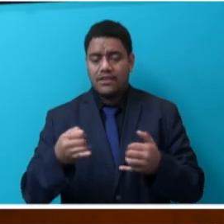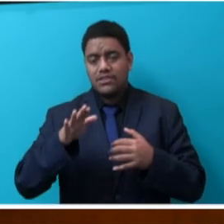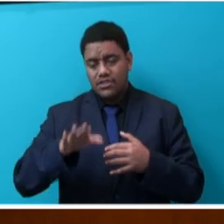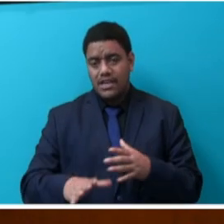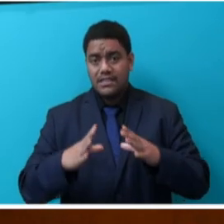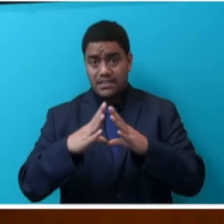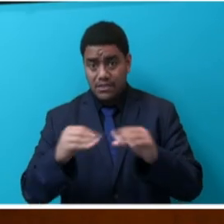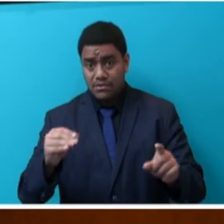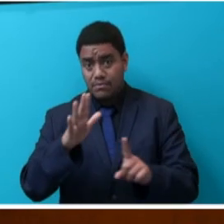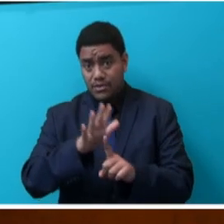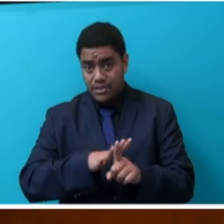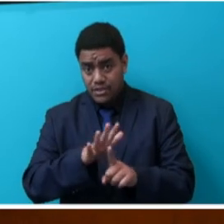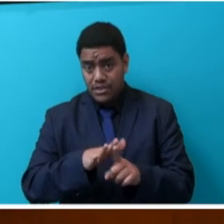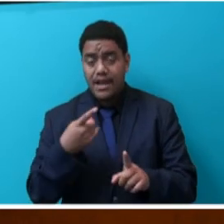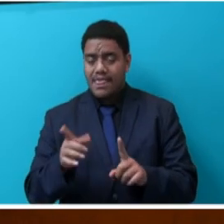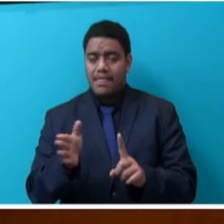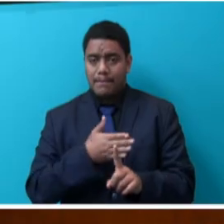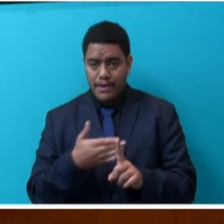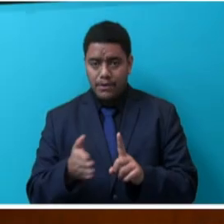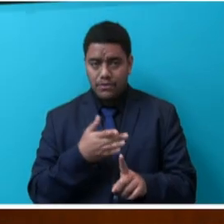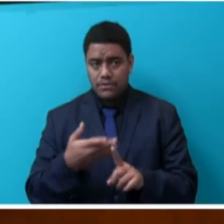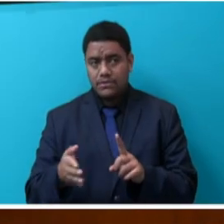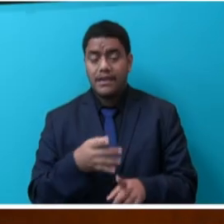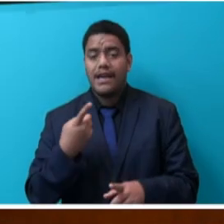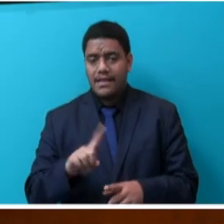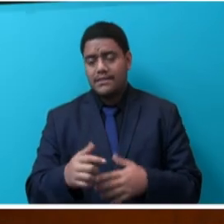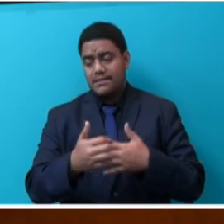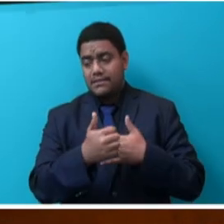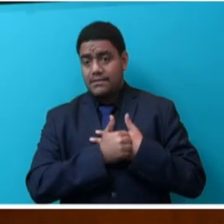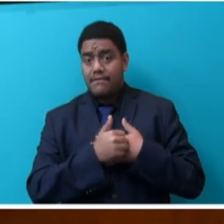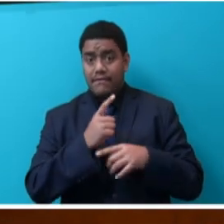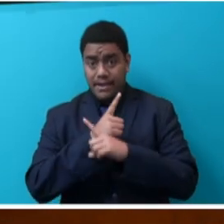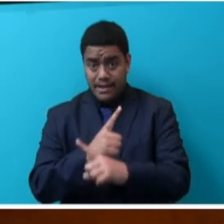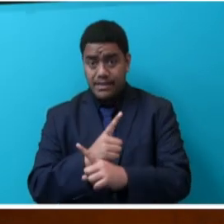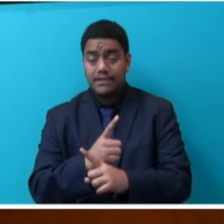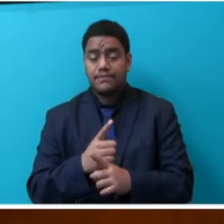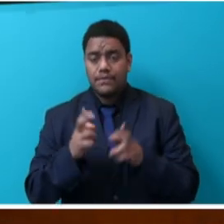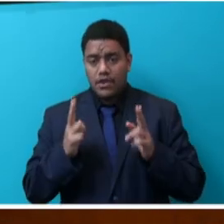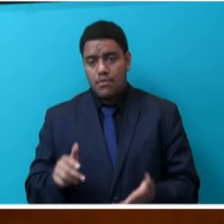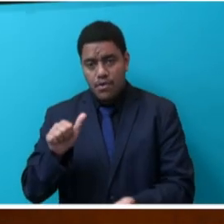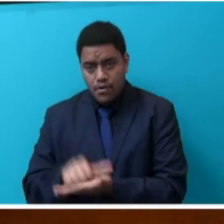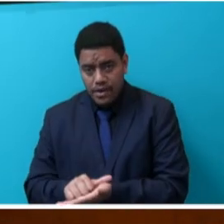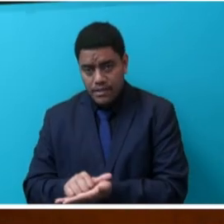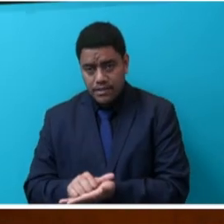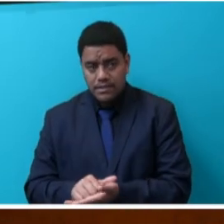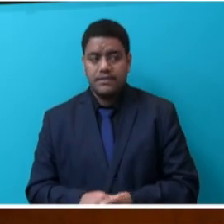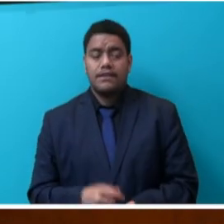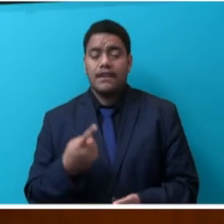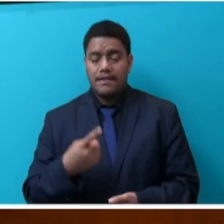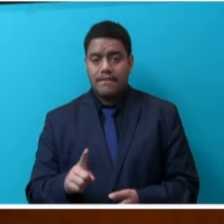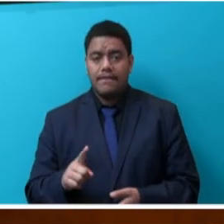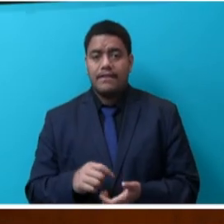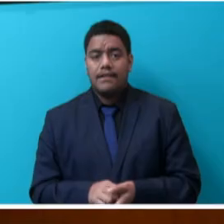exploitation and abuse, while also safeguarding human rights and fundamental freedoms.